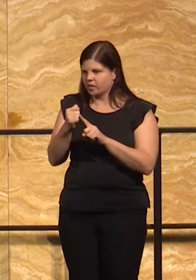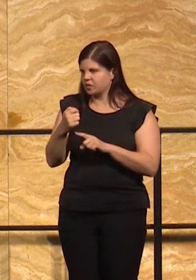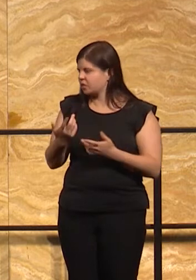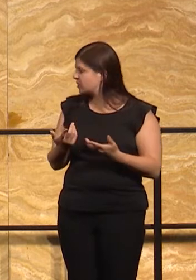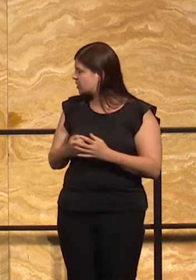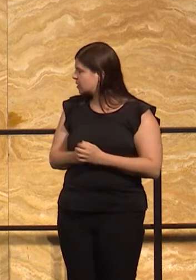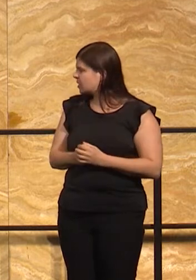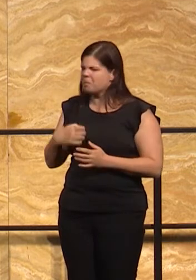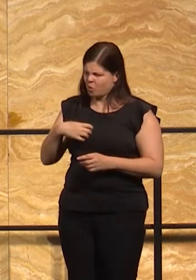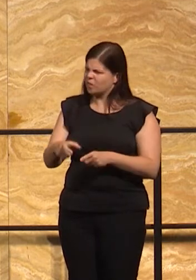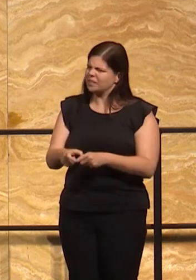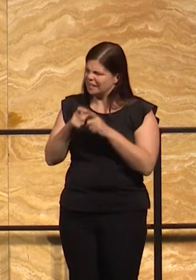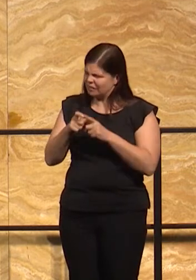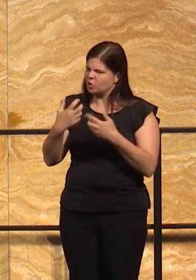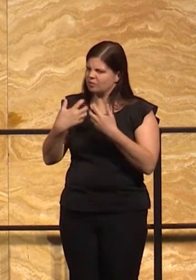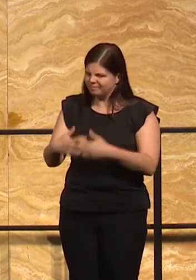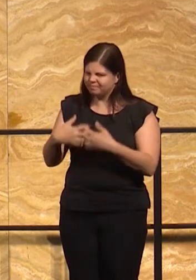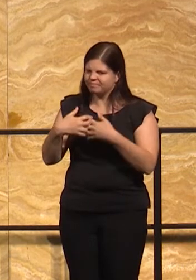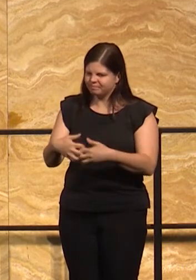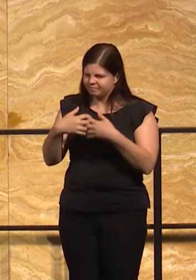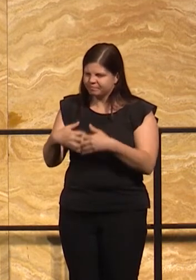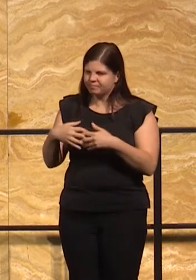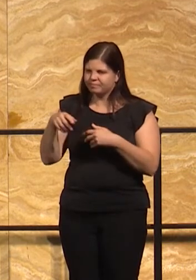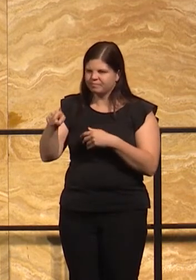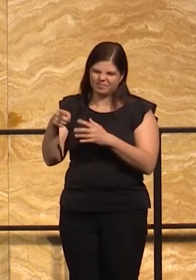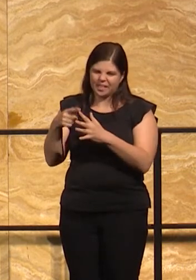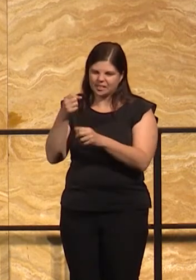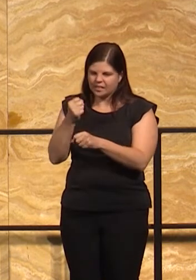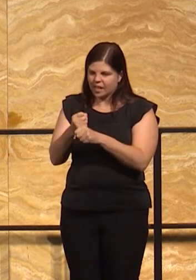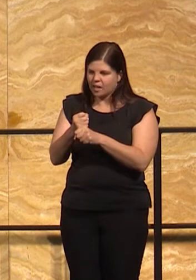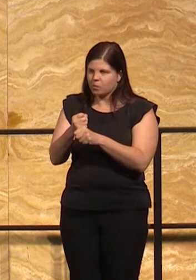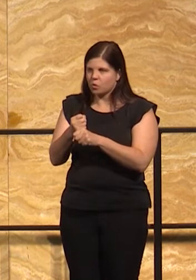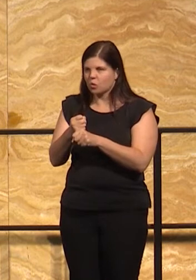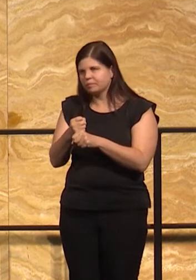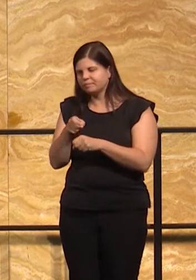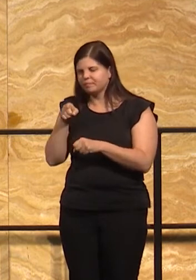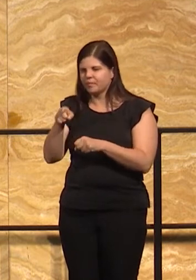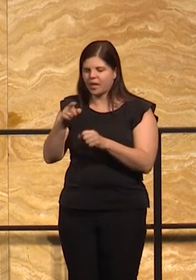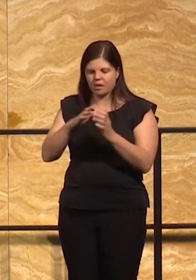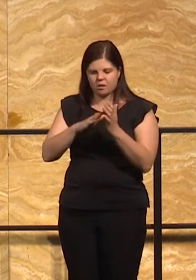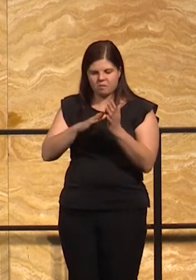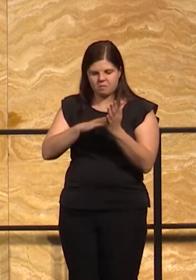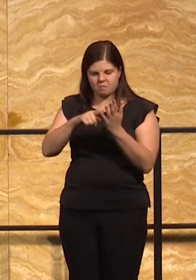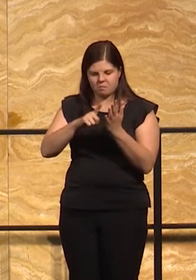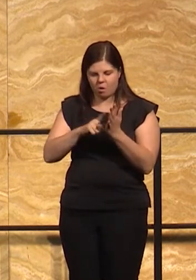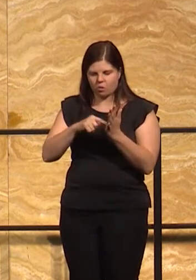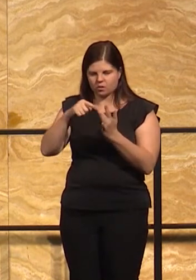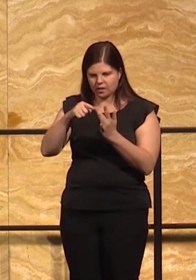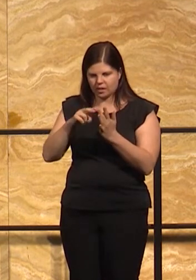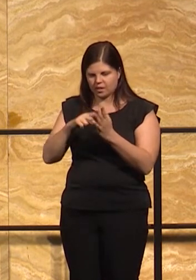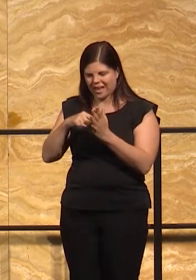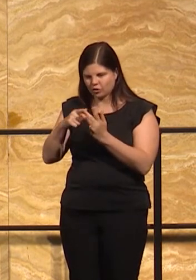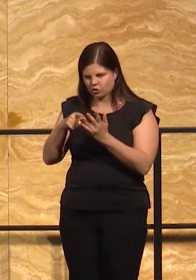it's more difficult. Those are examples of a multilateral system that is no longer fit